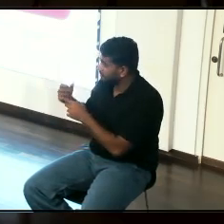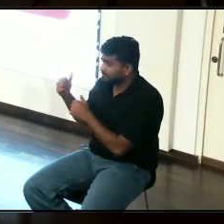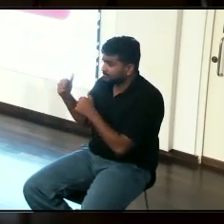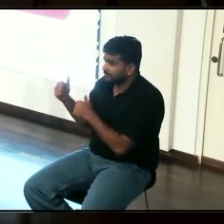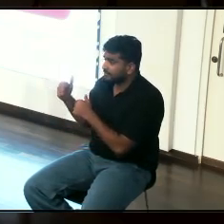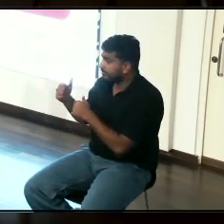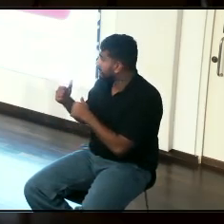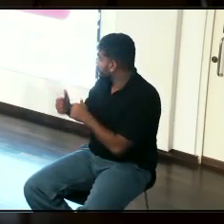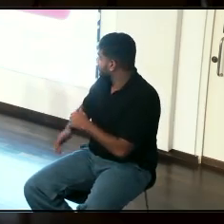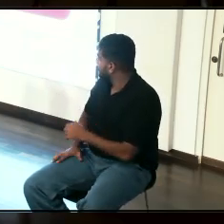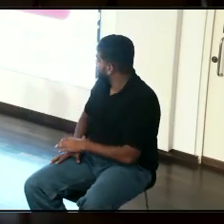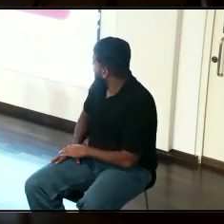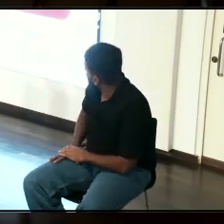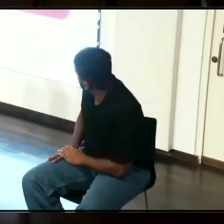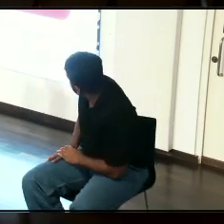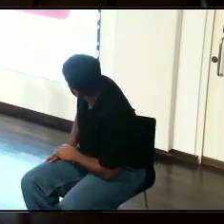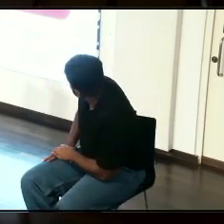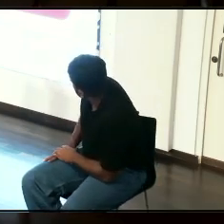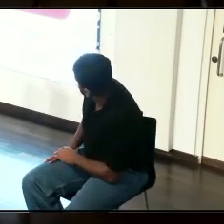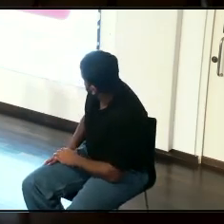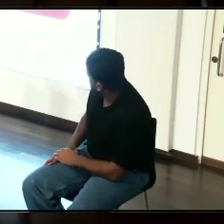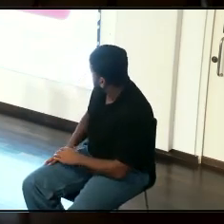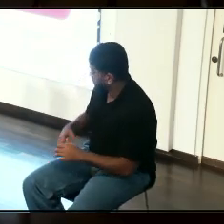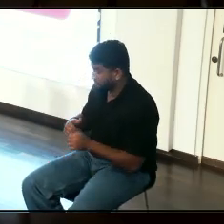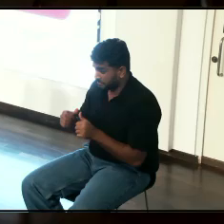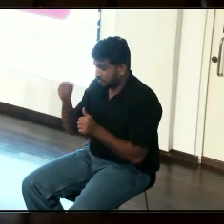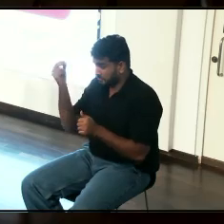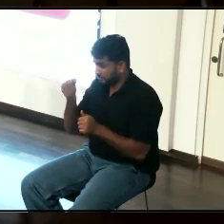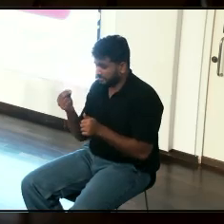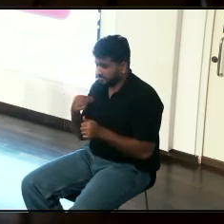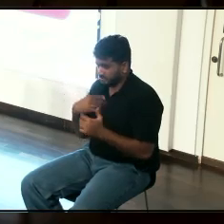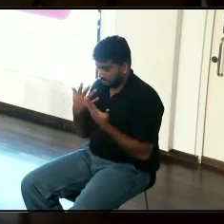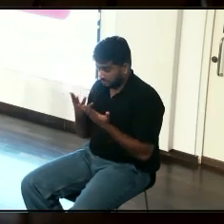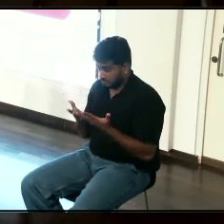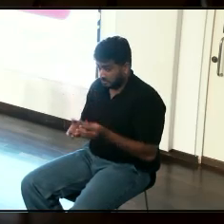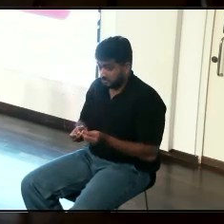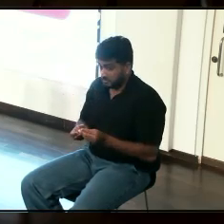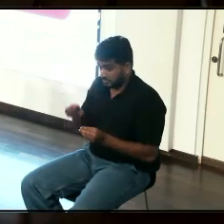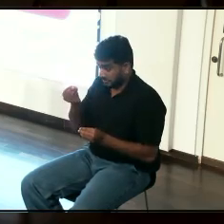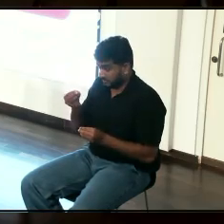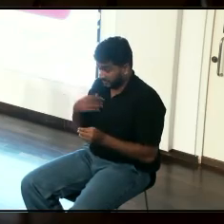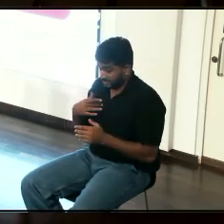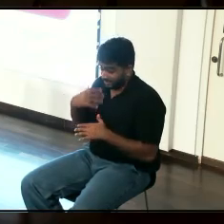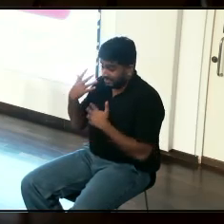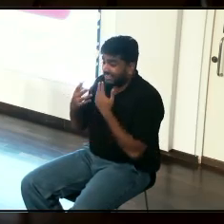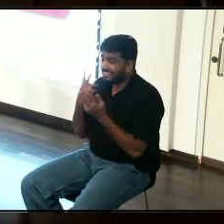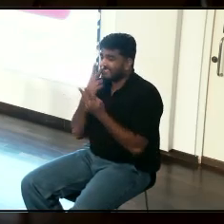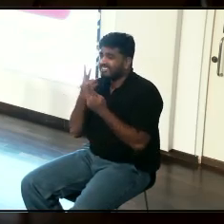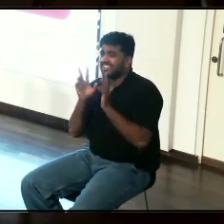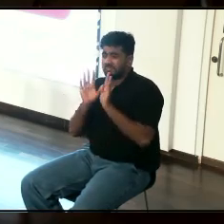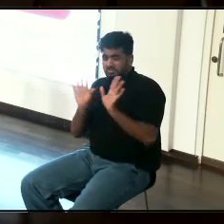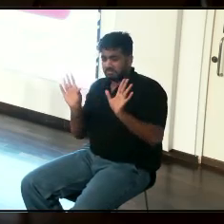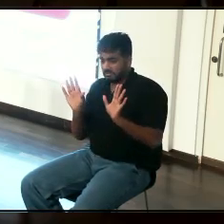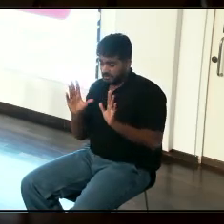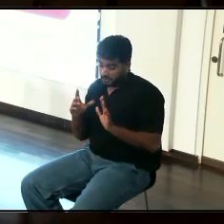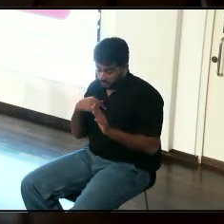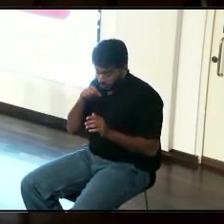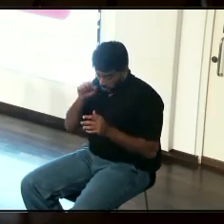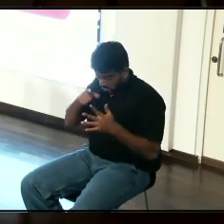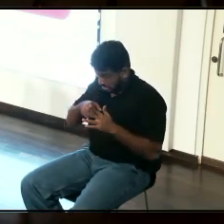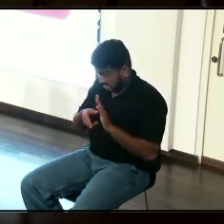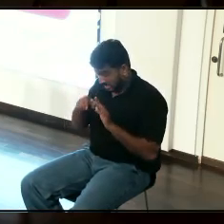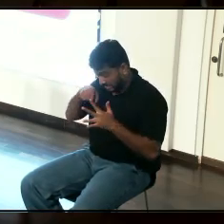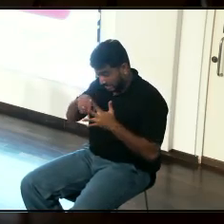Correa. Certainly, architecture is concerned with much more than its physical attributes. It is a many-layered